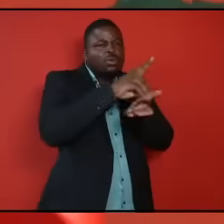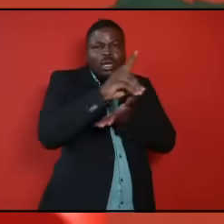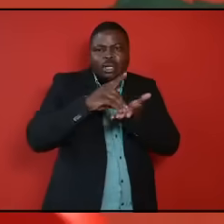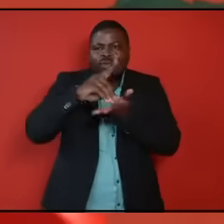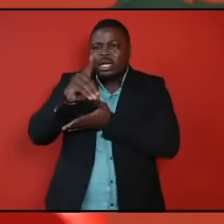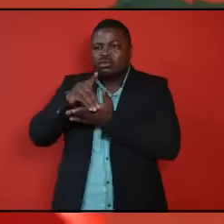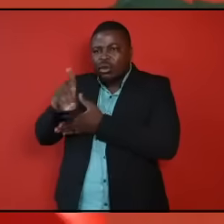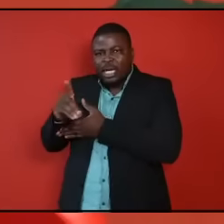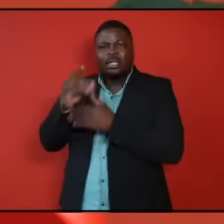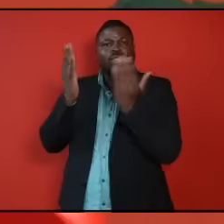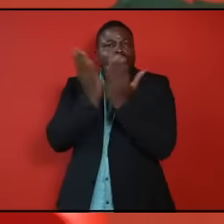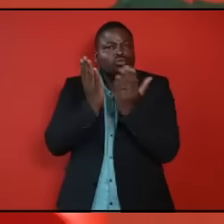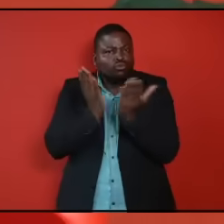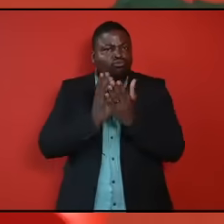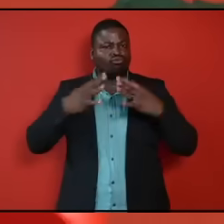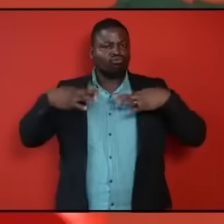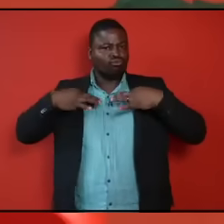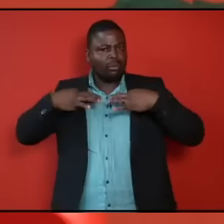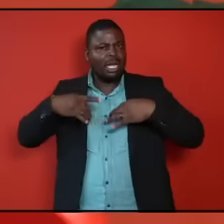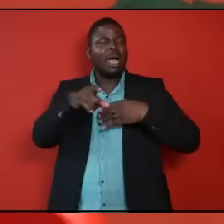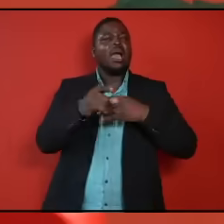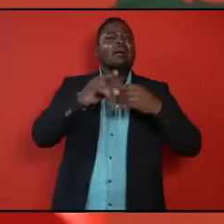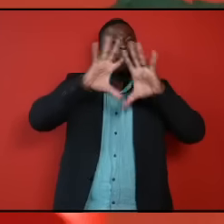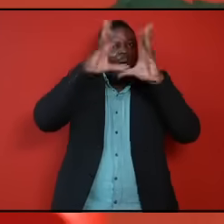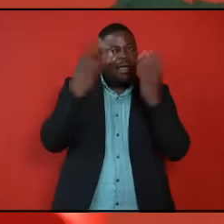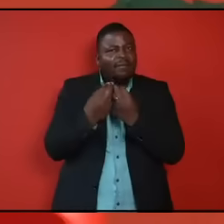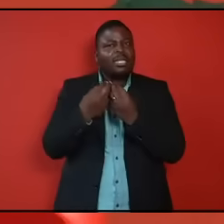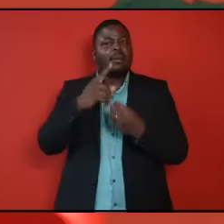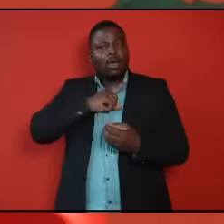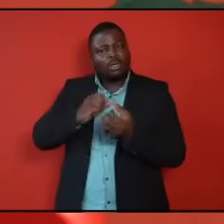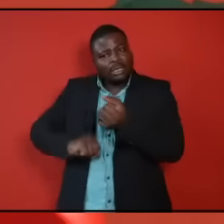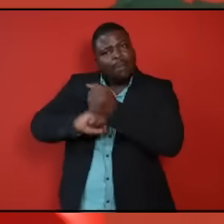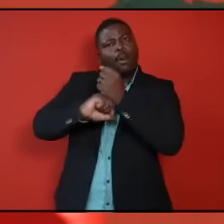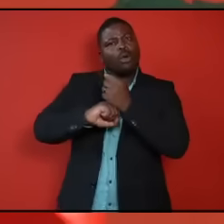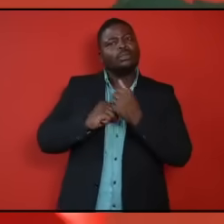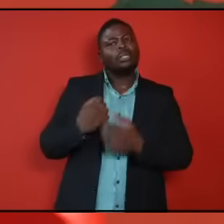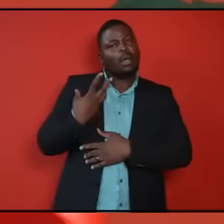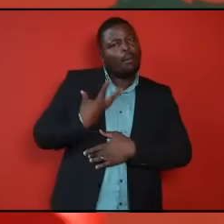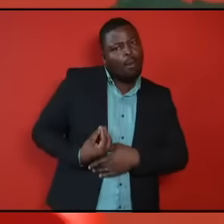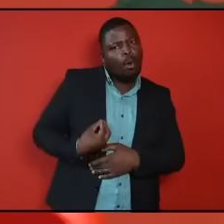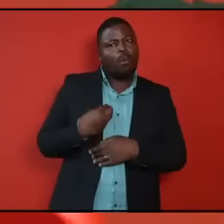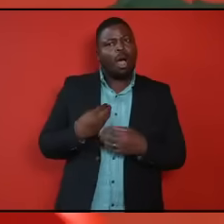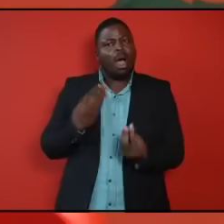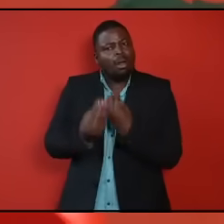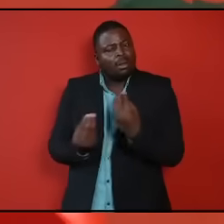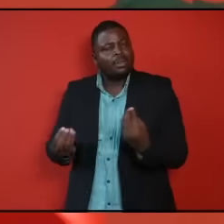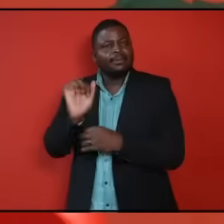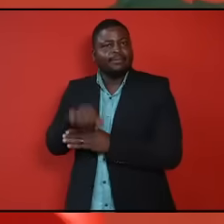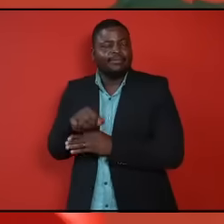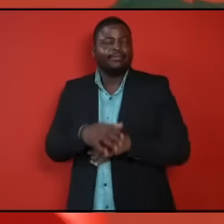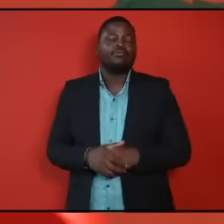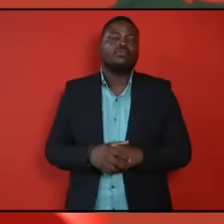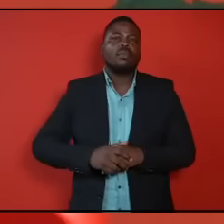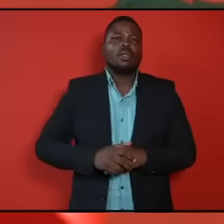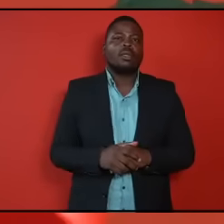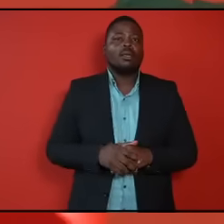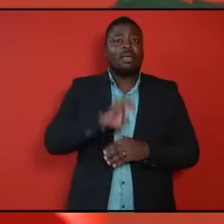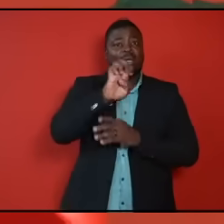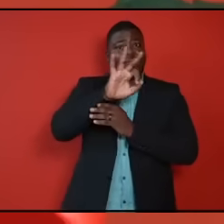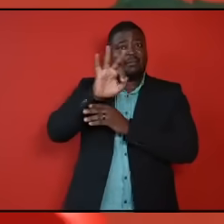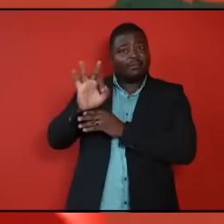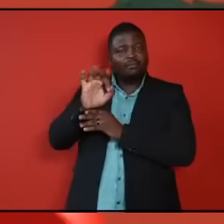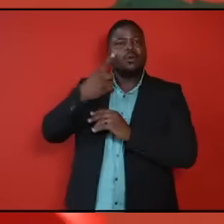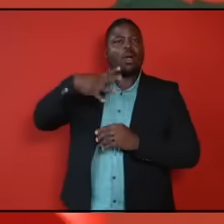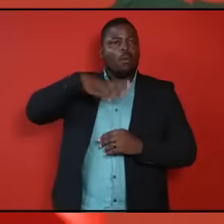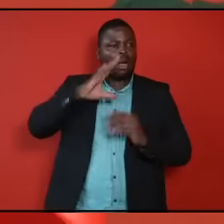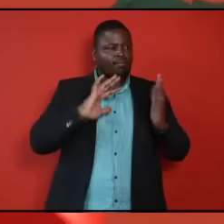to assess readiness to meet learners. The EFF additionally commends the EFF Youth Command